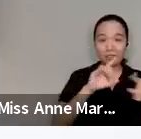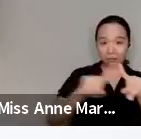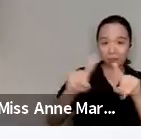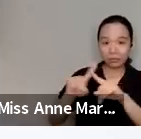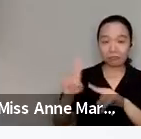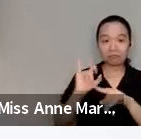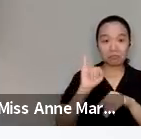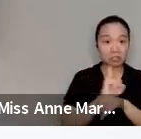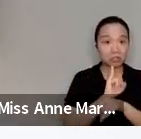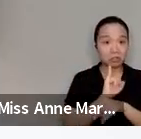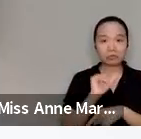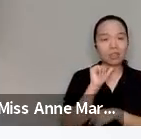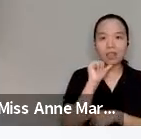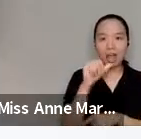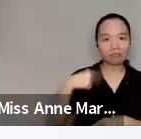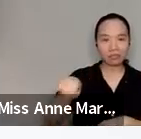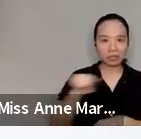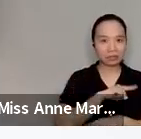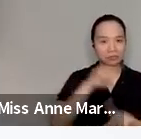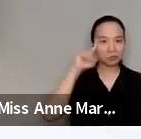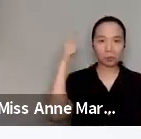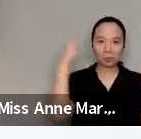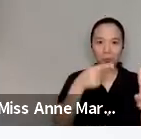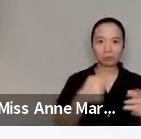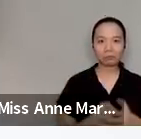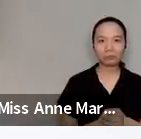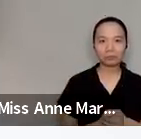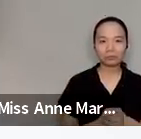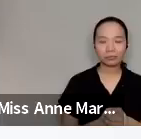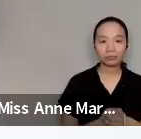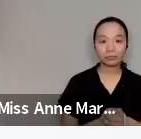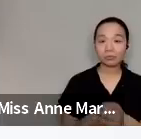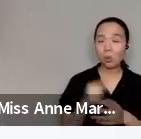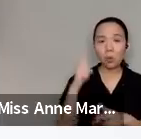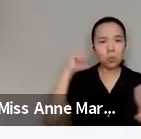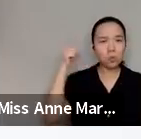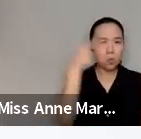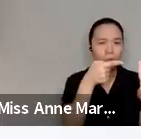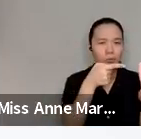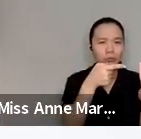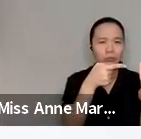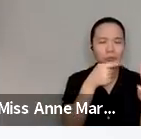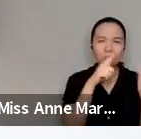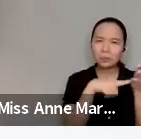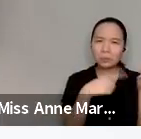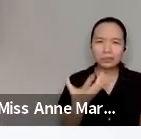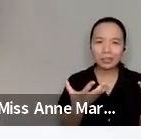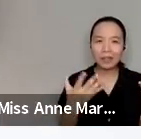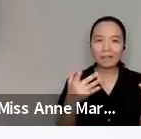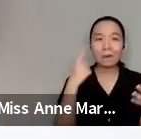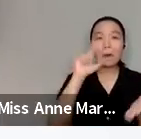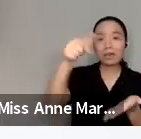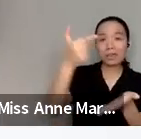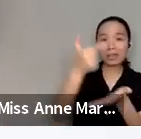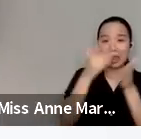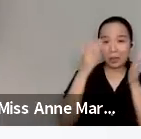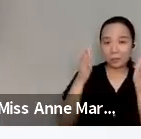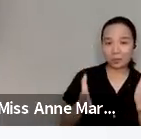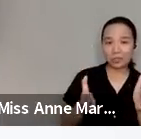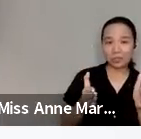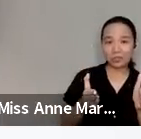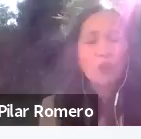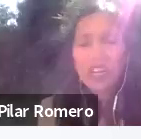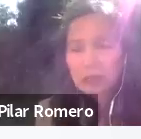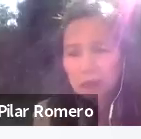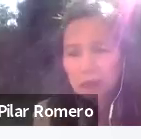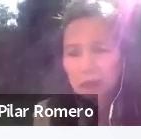That is not our goal. Our goal is for our graduates to bring